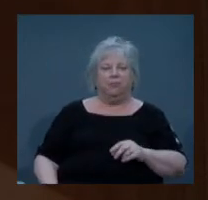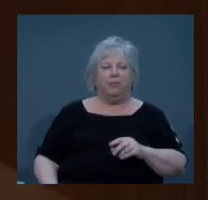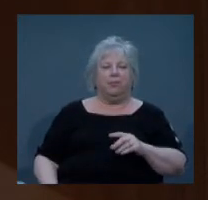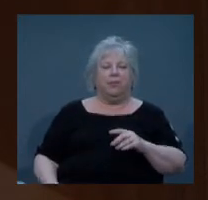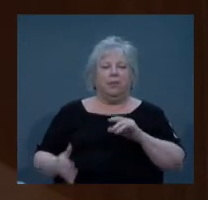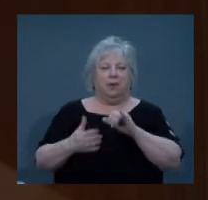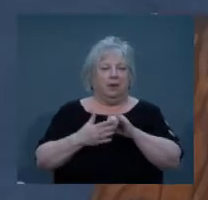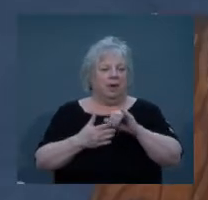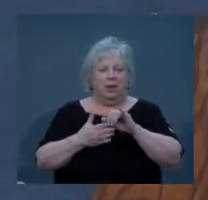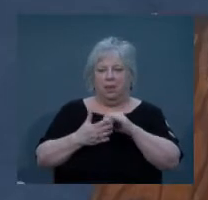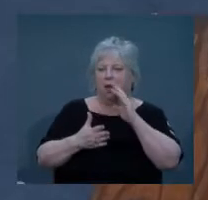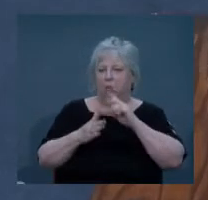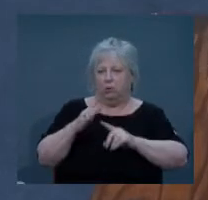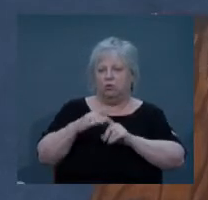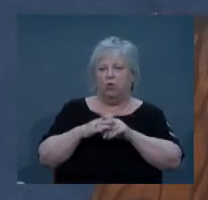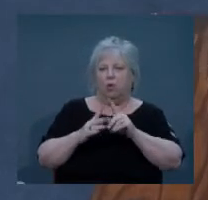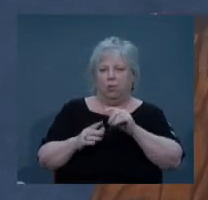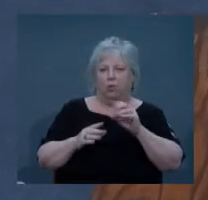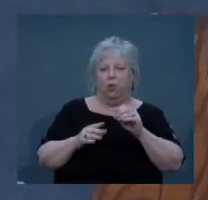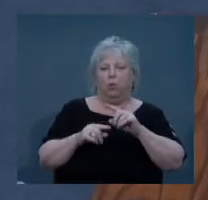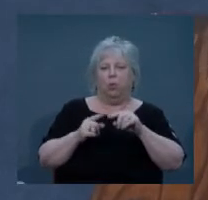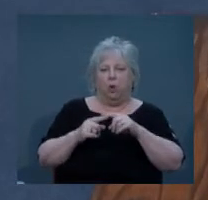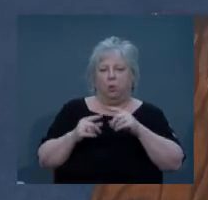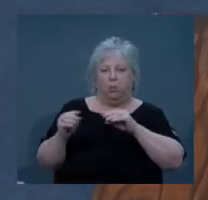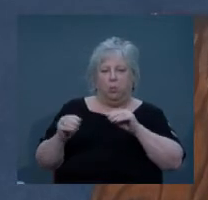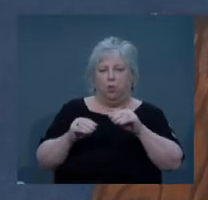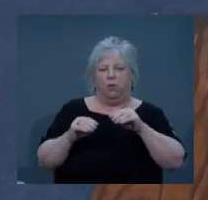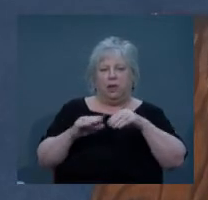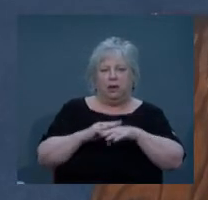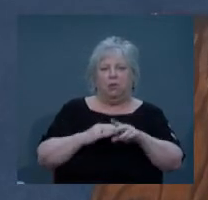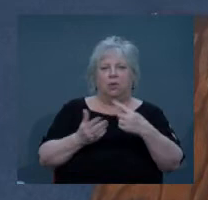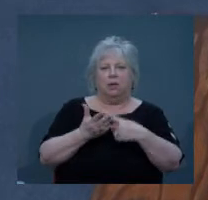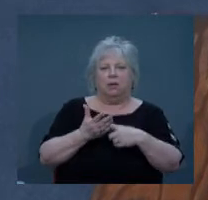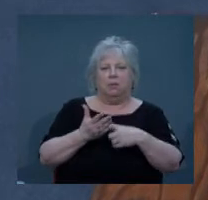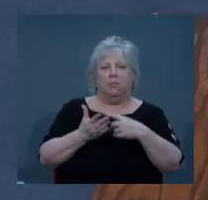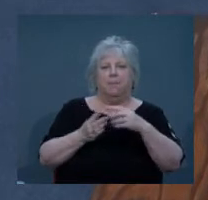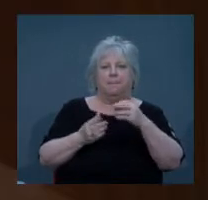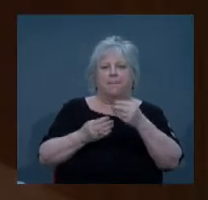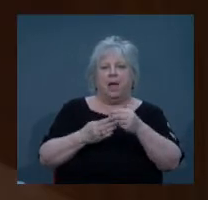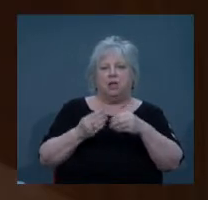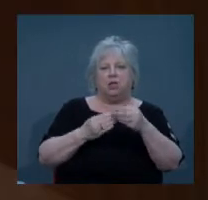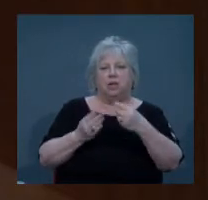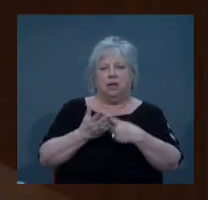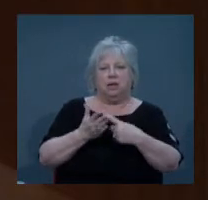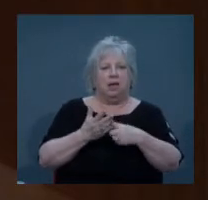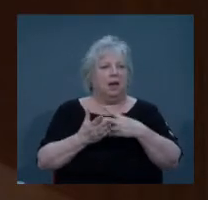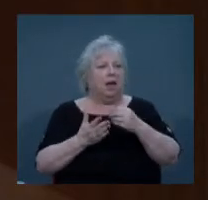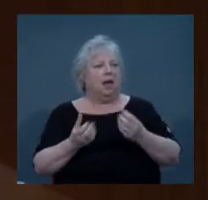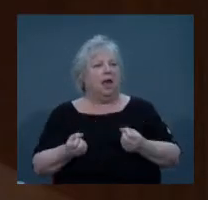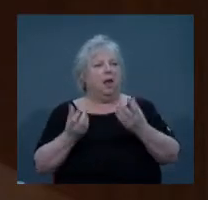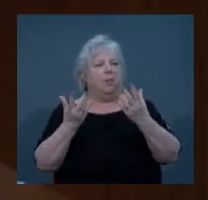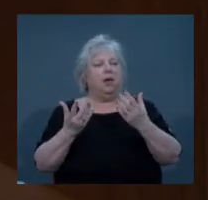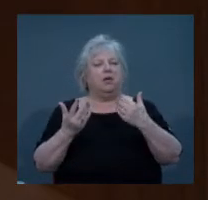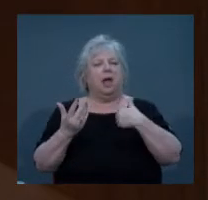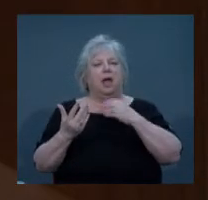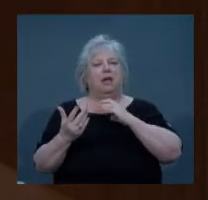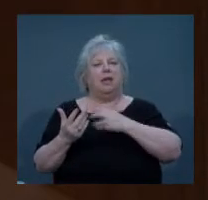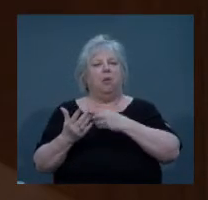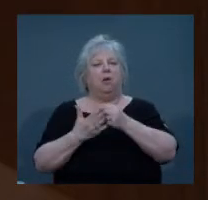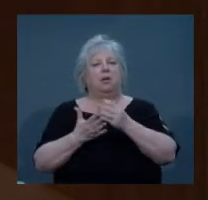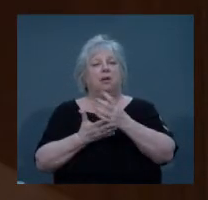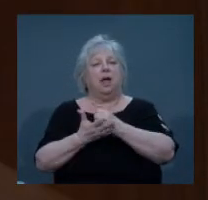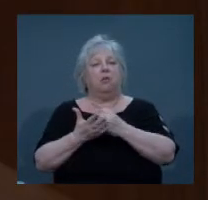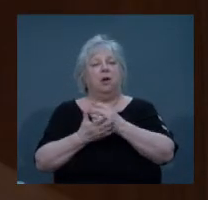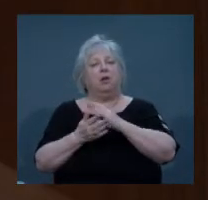And that will show up too when we move into the budget discussion. Okay, and how much has our salaries overall gone